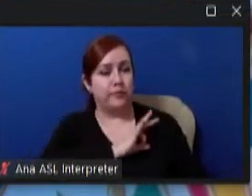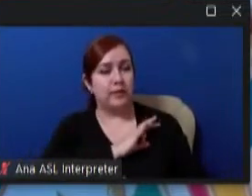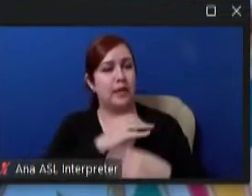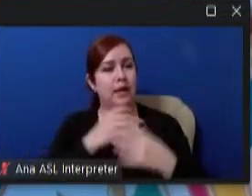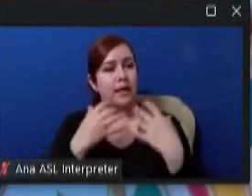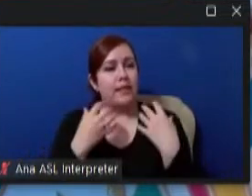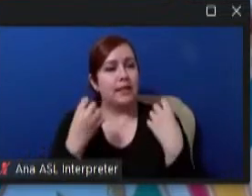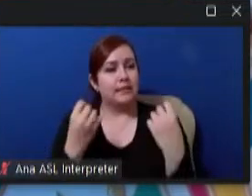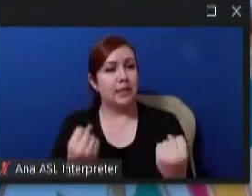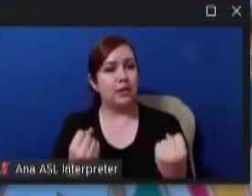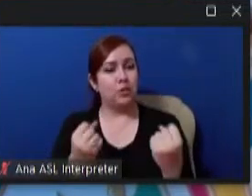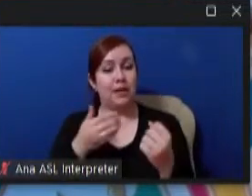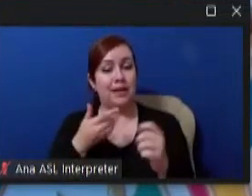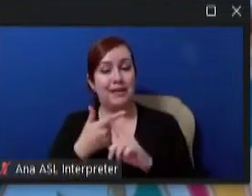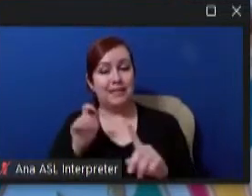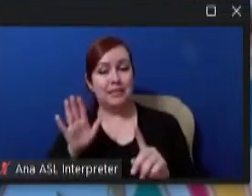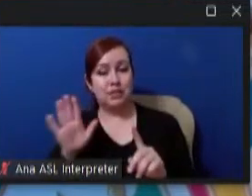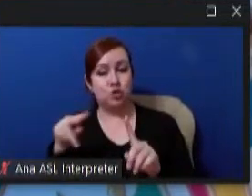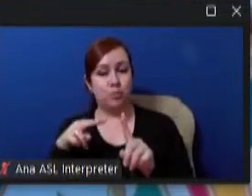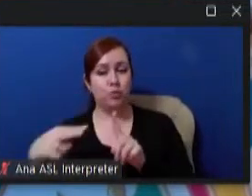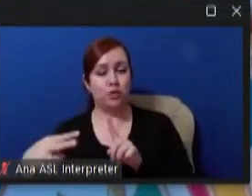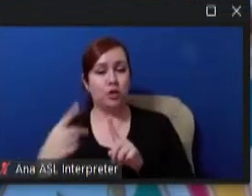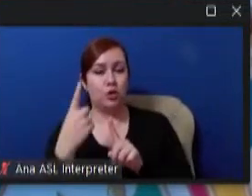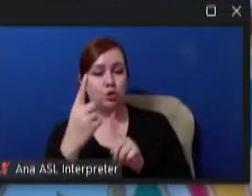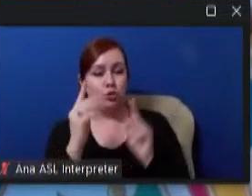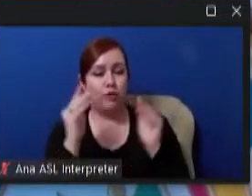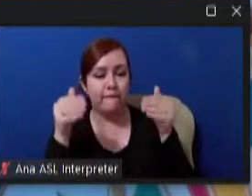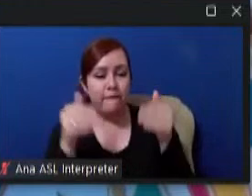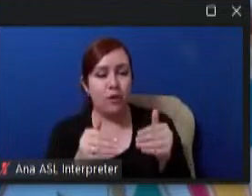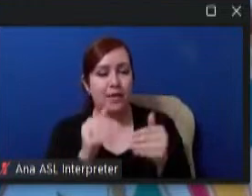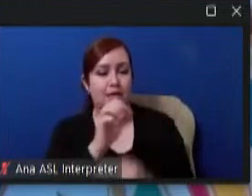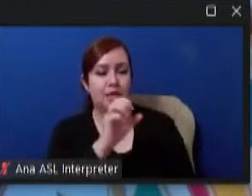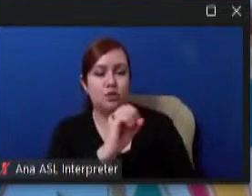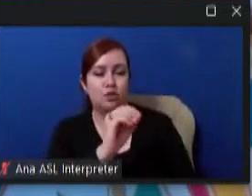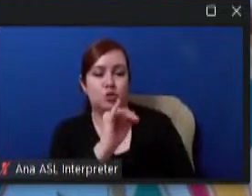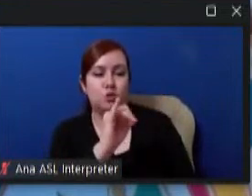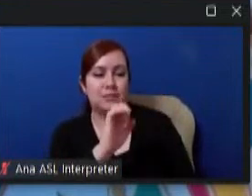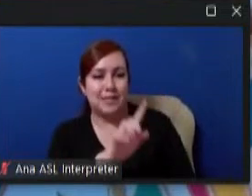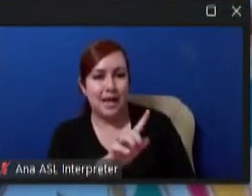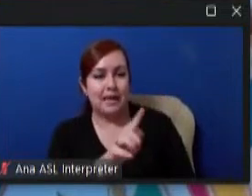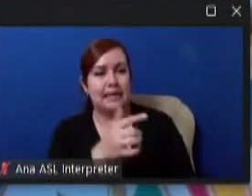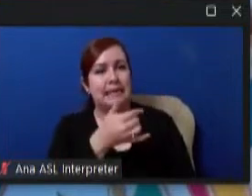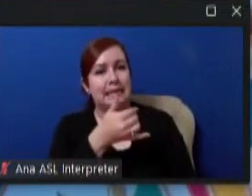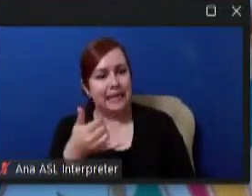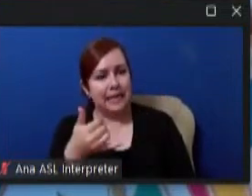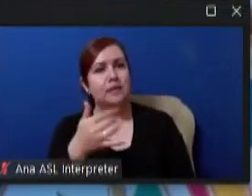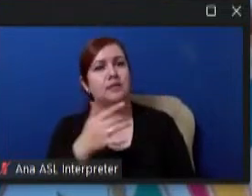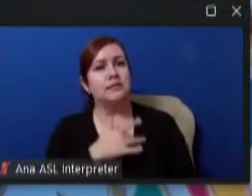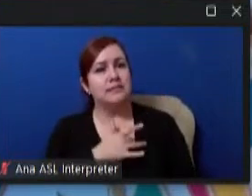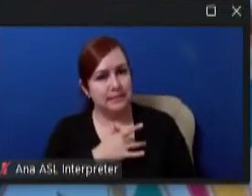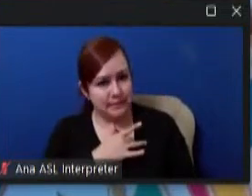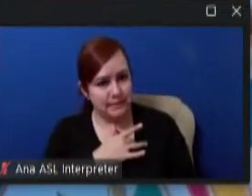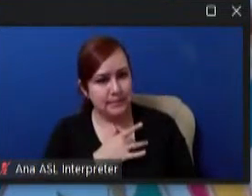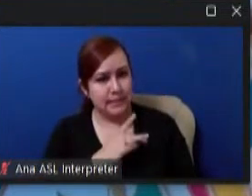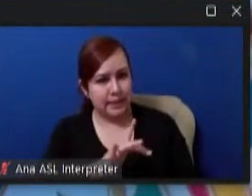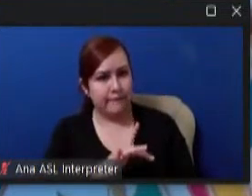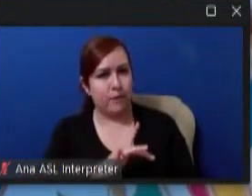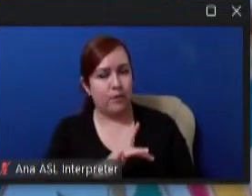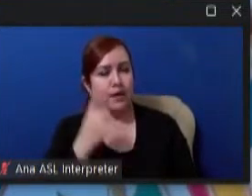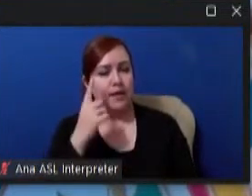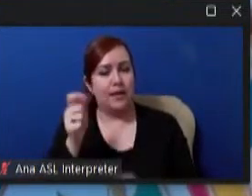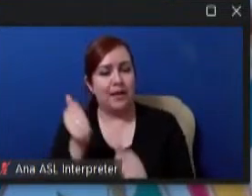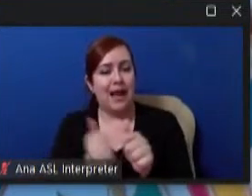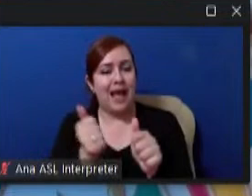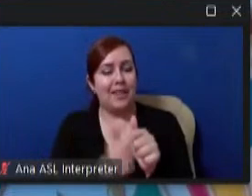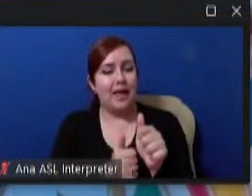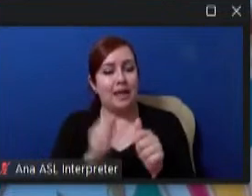healthcare professionals and justice operators, taking a social approach